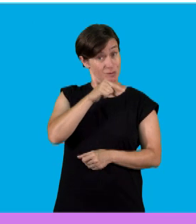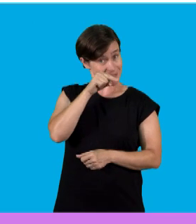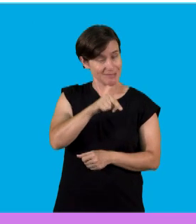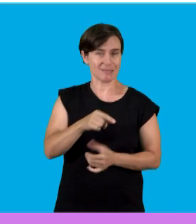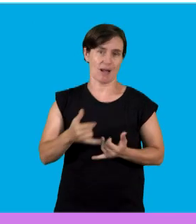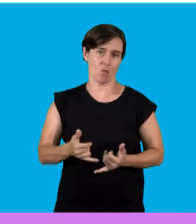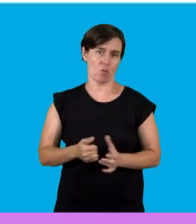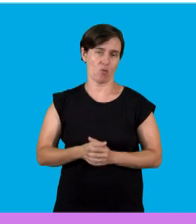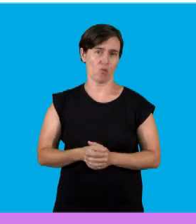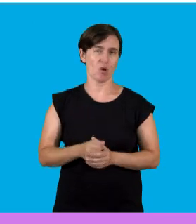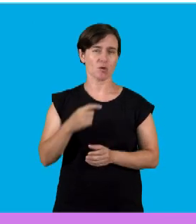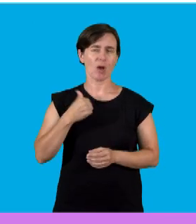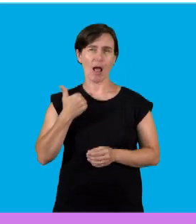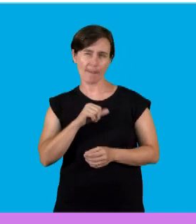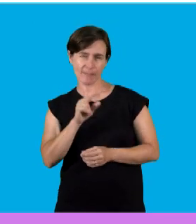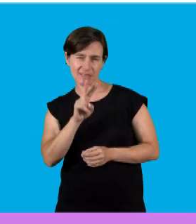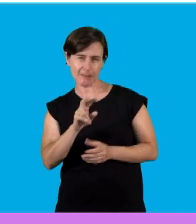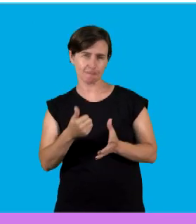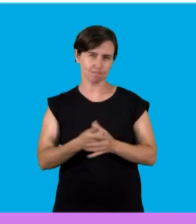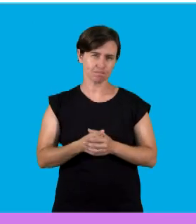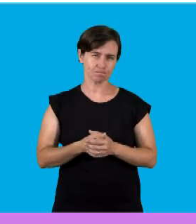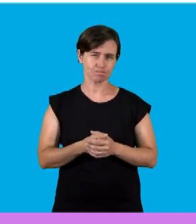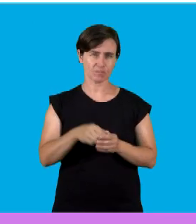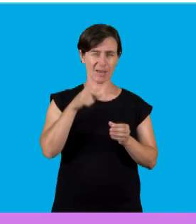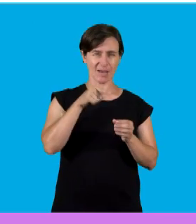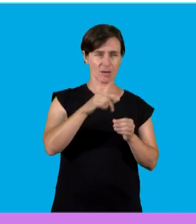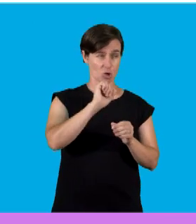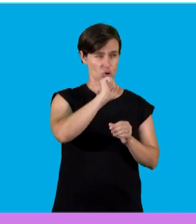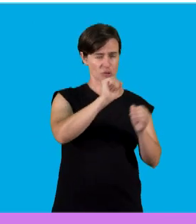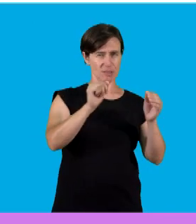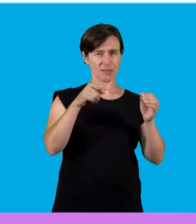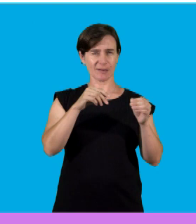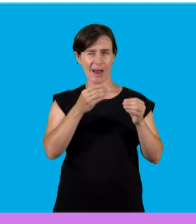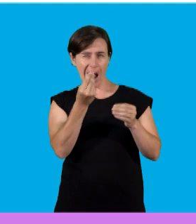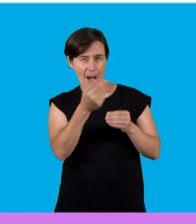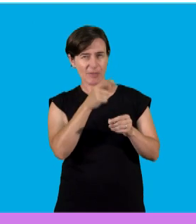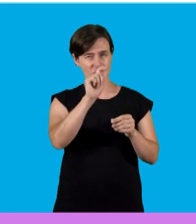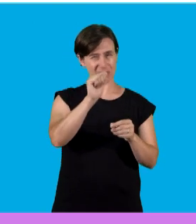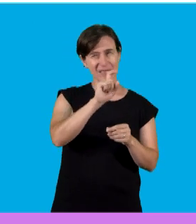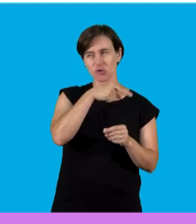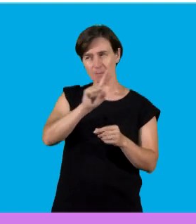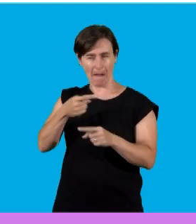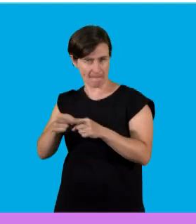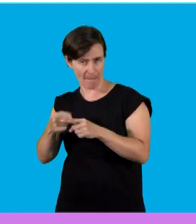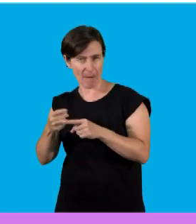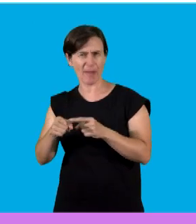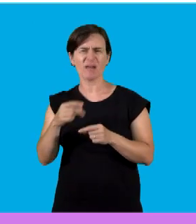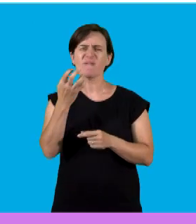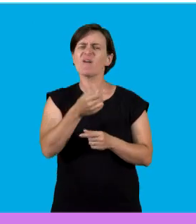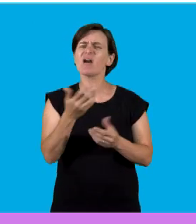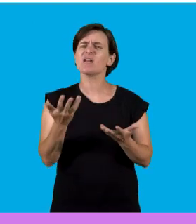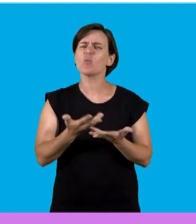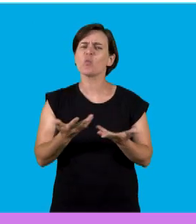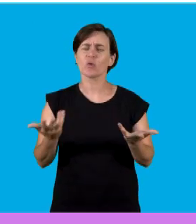right, to go and see in which tax category will I find this amount, right? So where will I